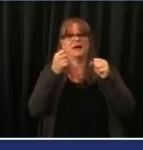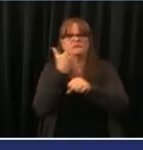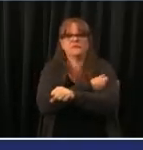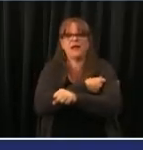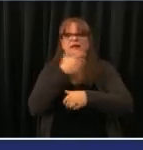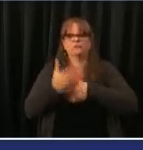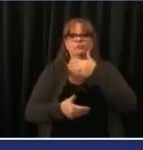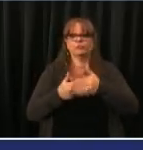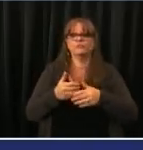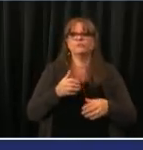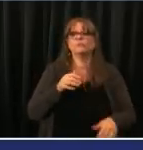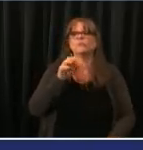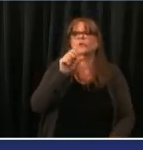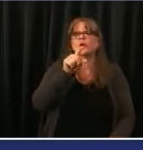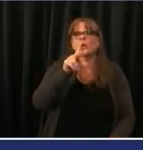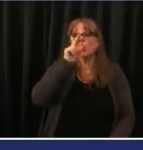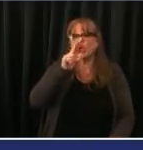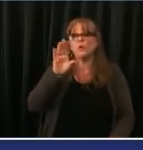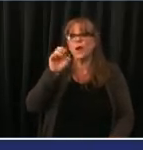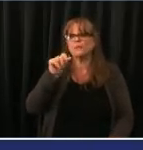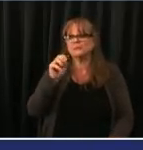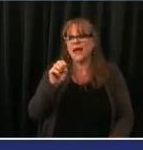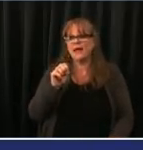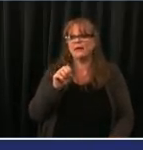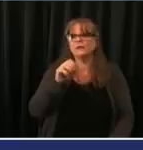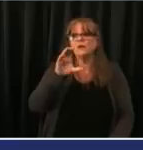visit covid19.colorado.gov.